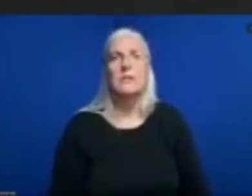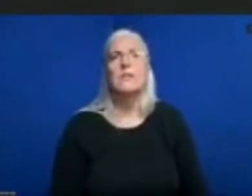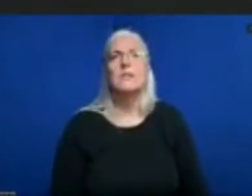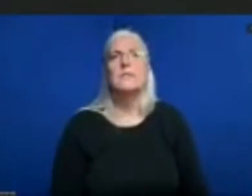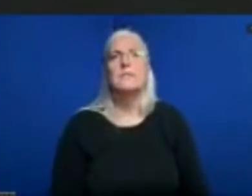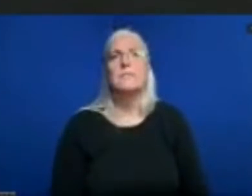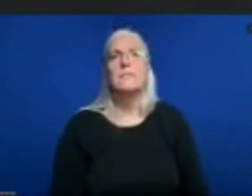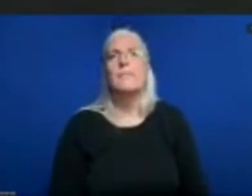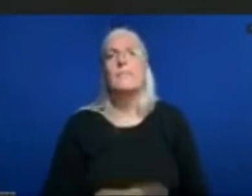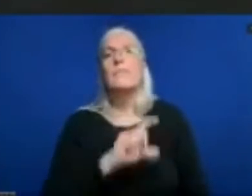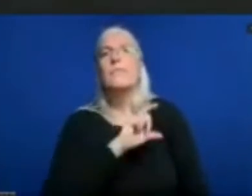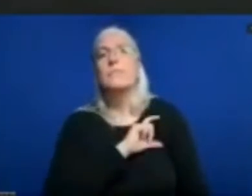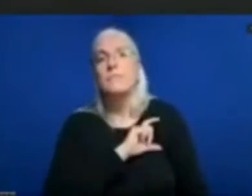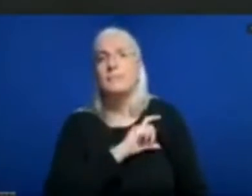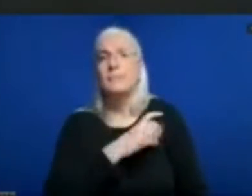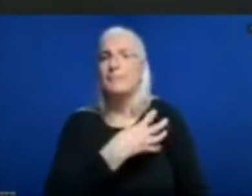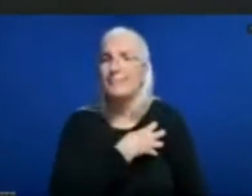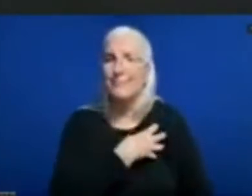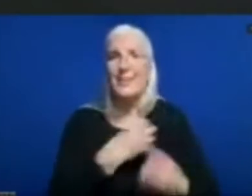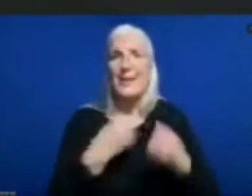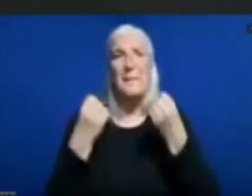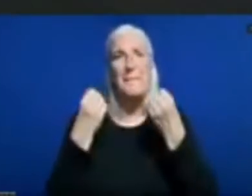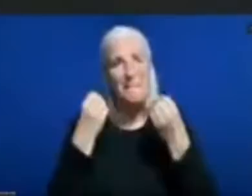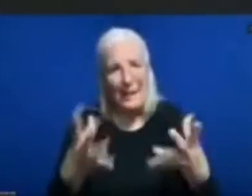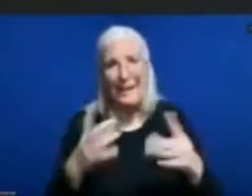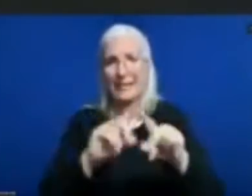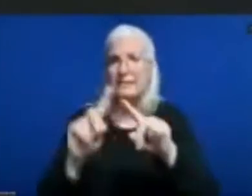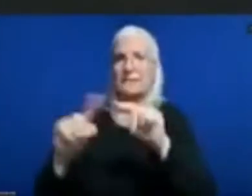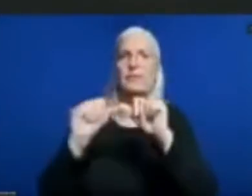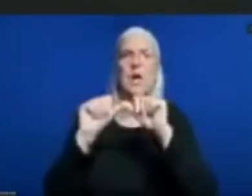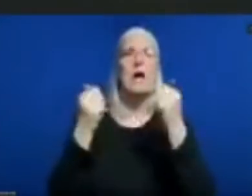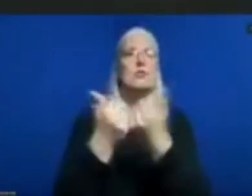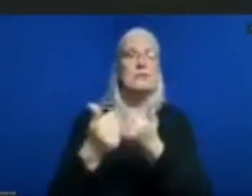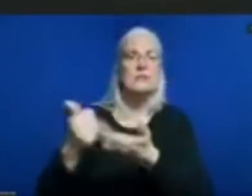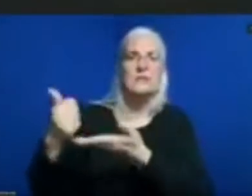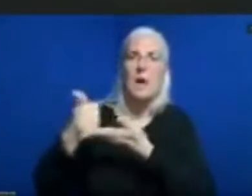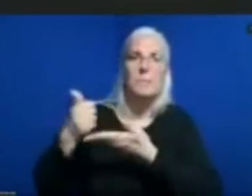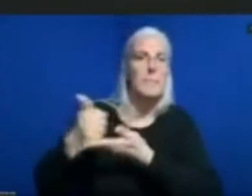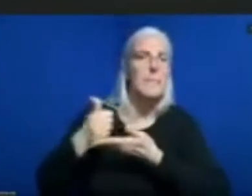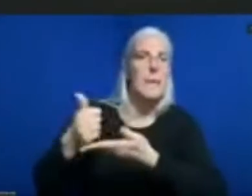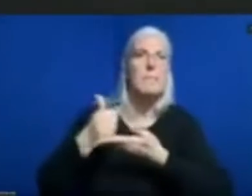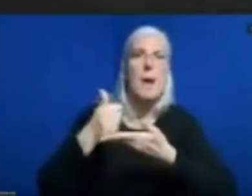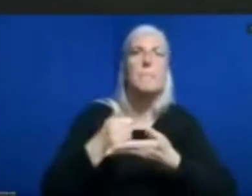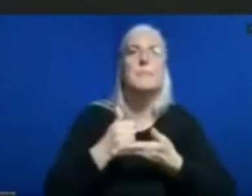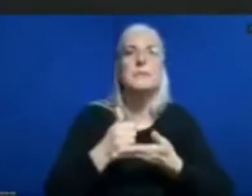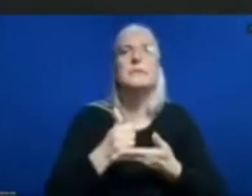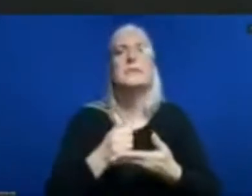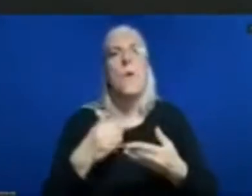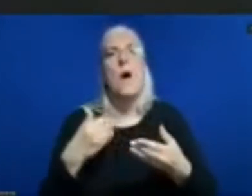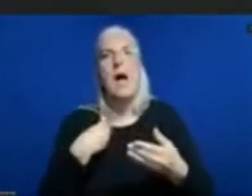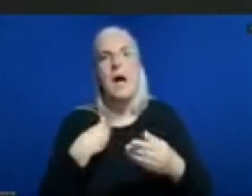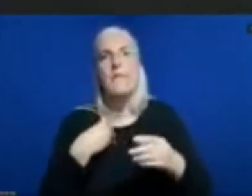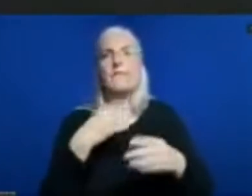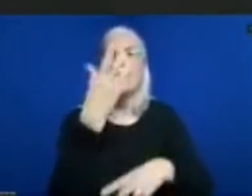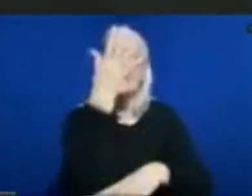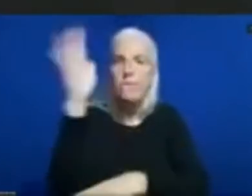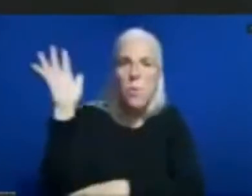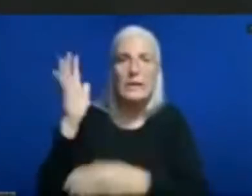of personnel in our county helping us. We have law enforcement from the Forest Service, BLM Rangers, California Highway